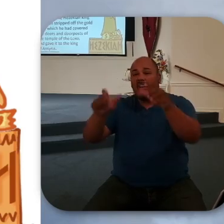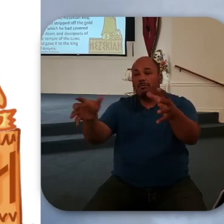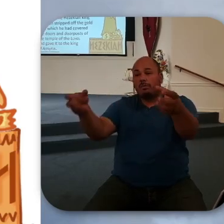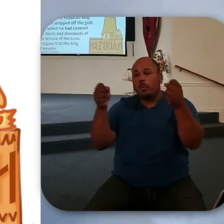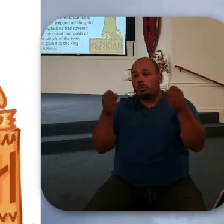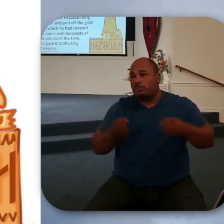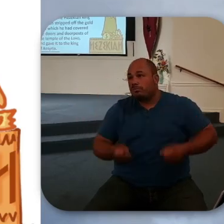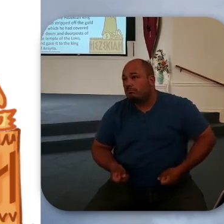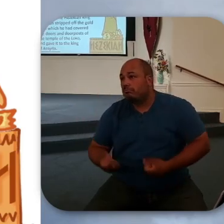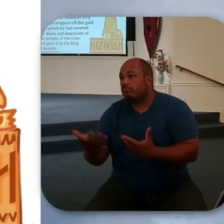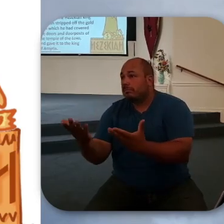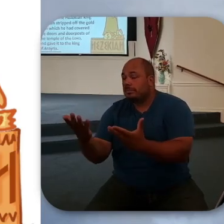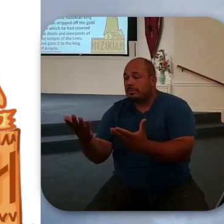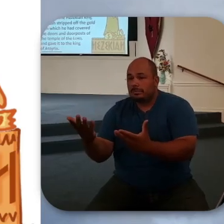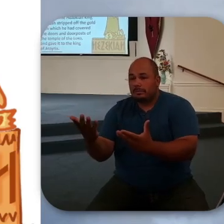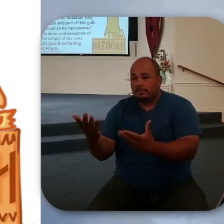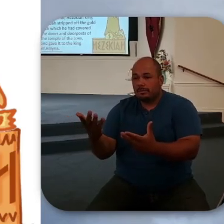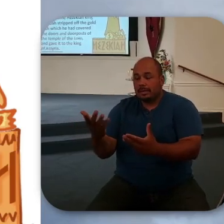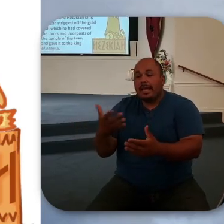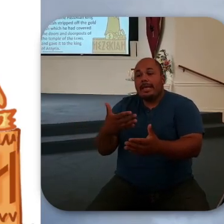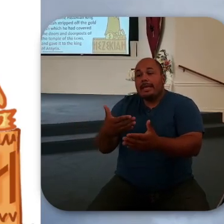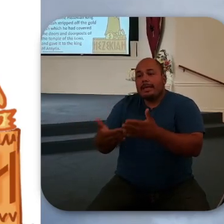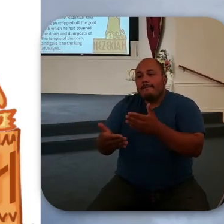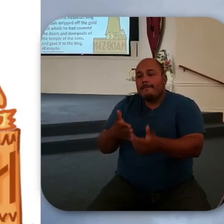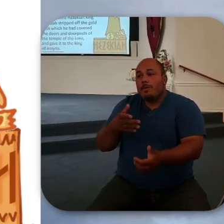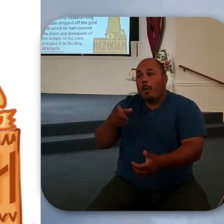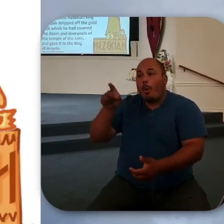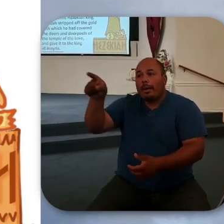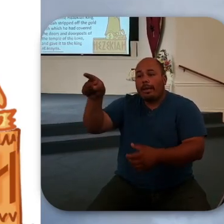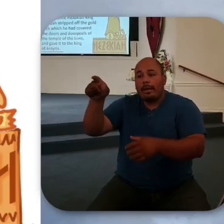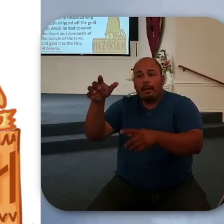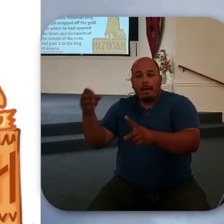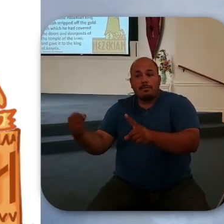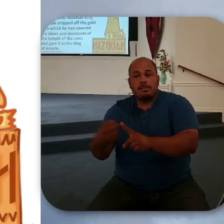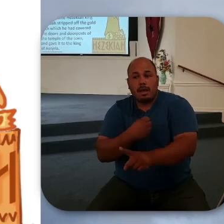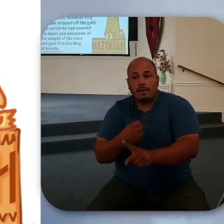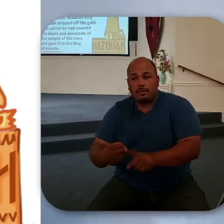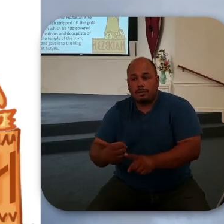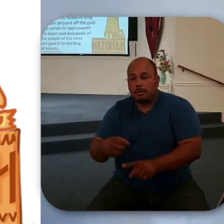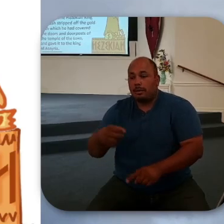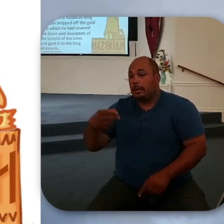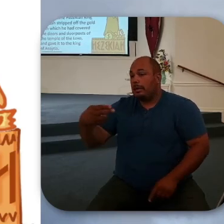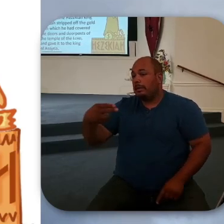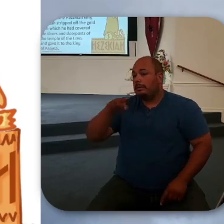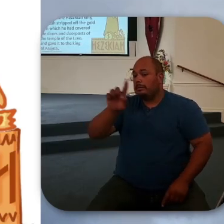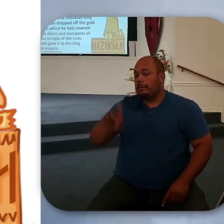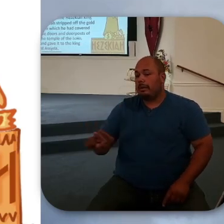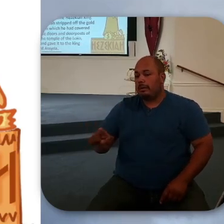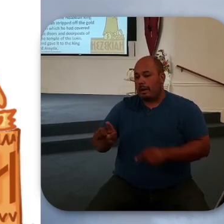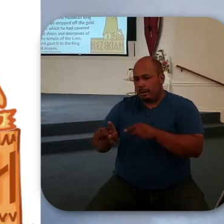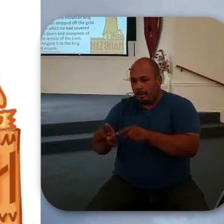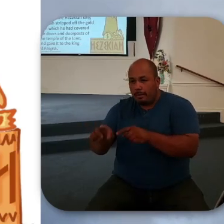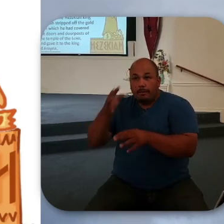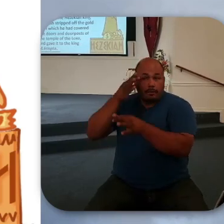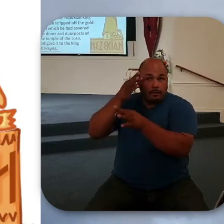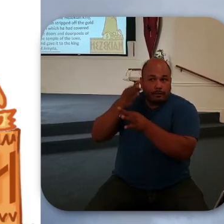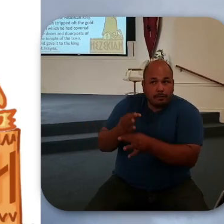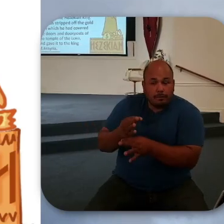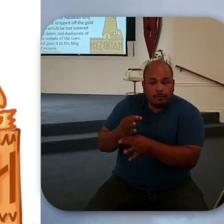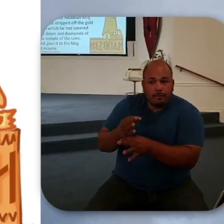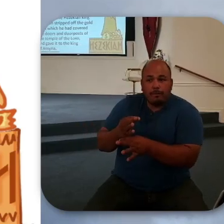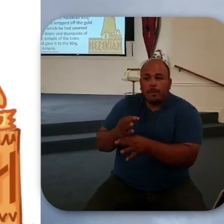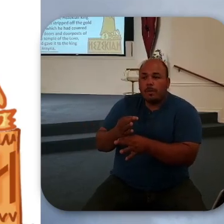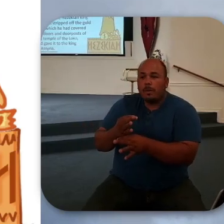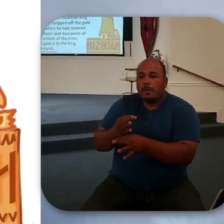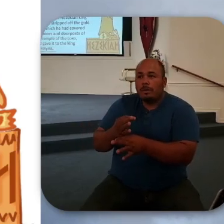attacked, and though Hezekiah was faithful to God, things went very badly for Judah. Verse 13 says, King Sennacherib